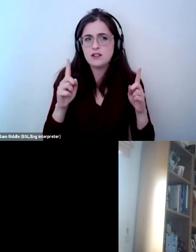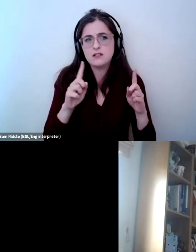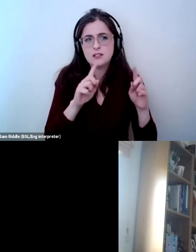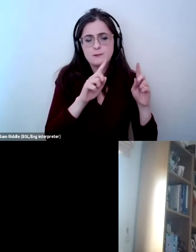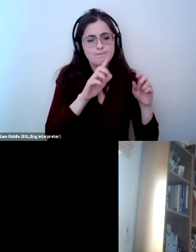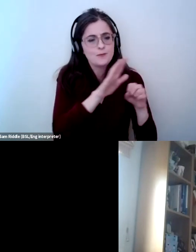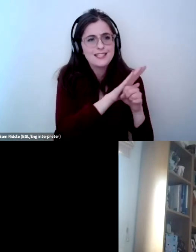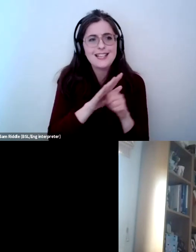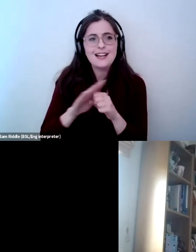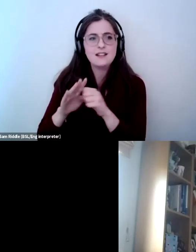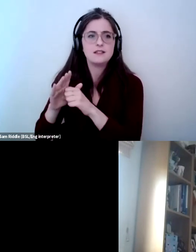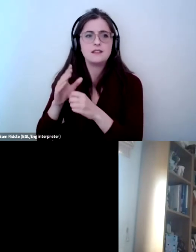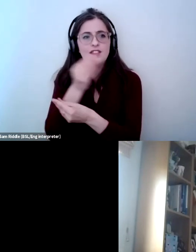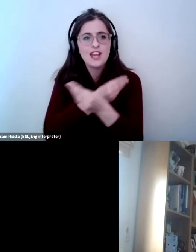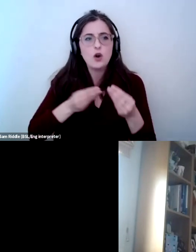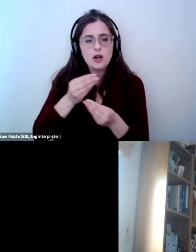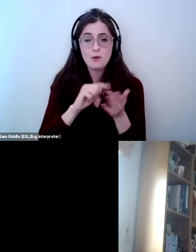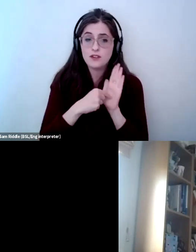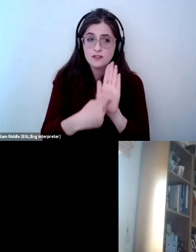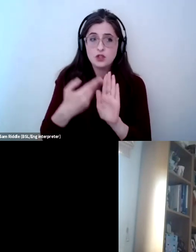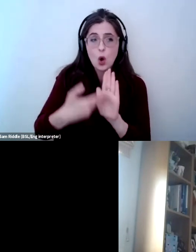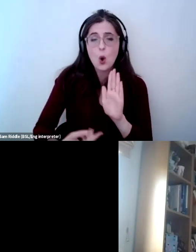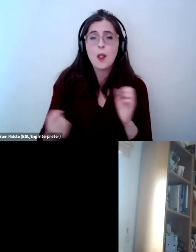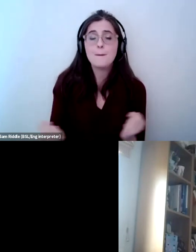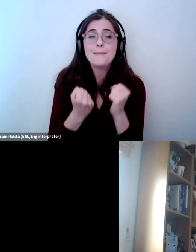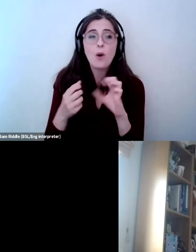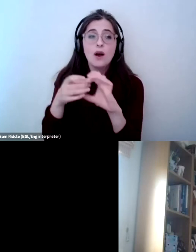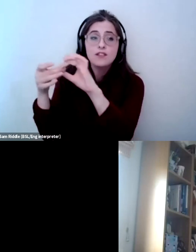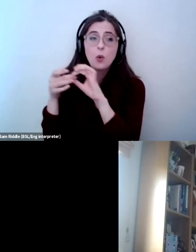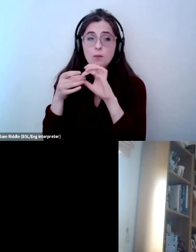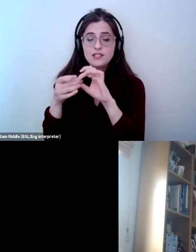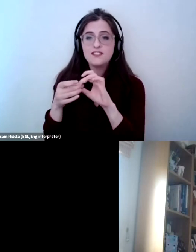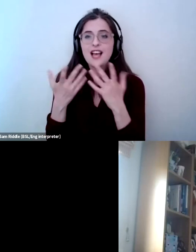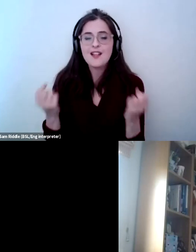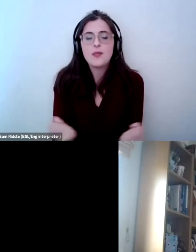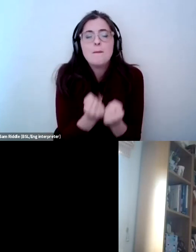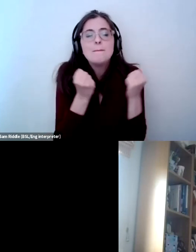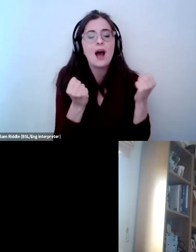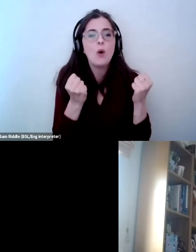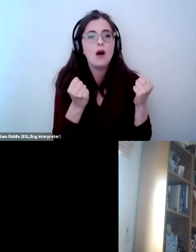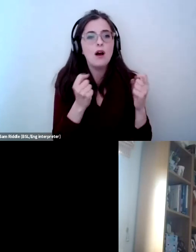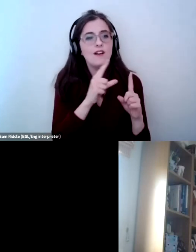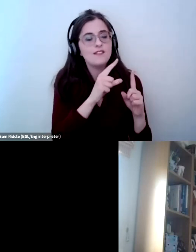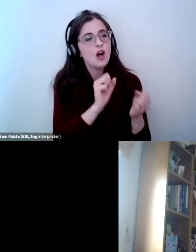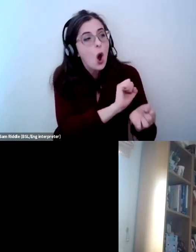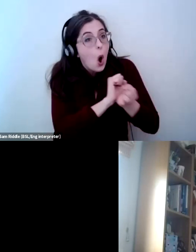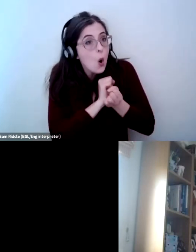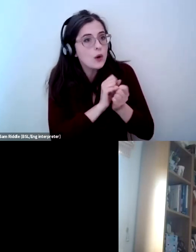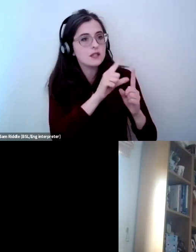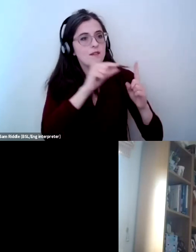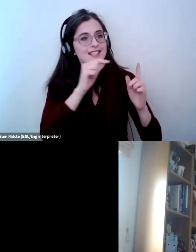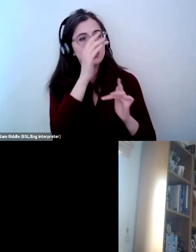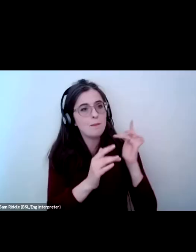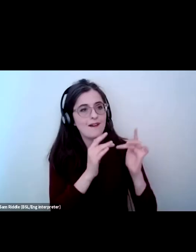demonstrated in all of them the power of both cooperatives and the power of digital, ownership of digital